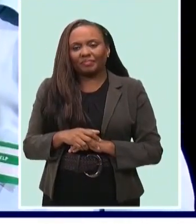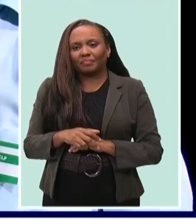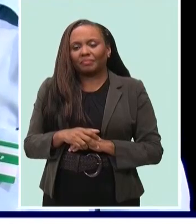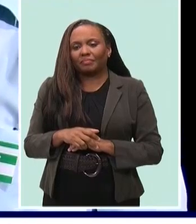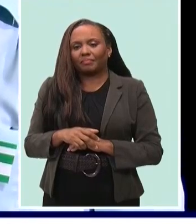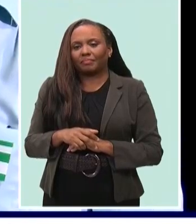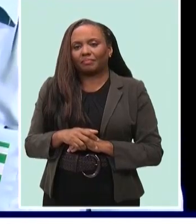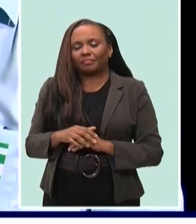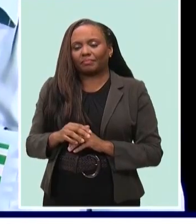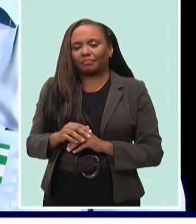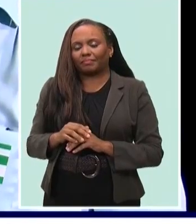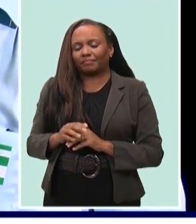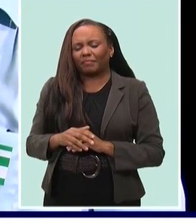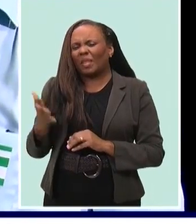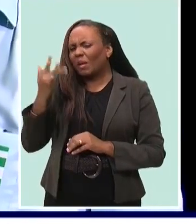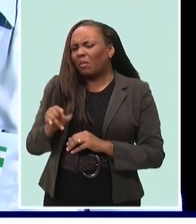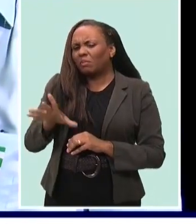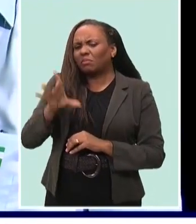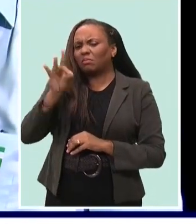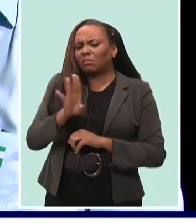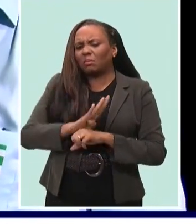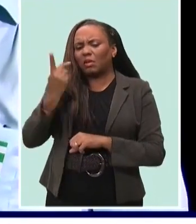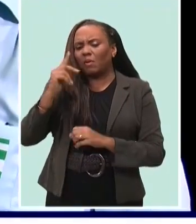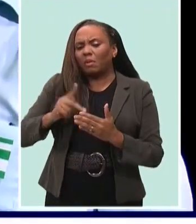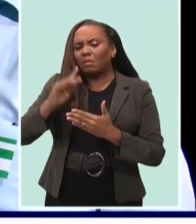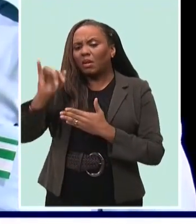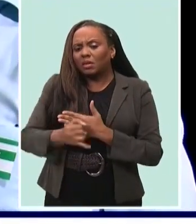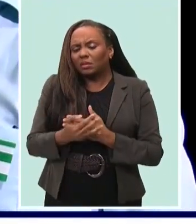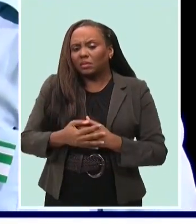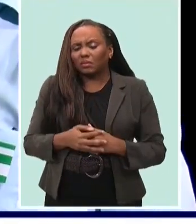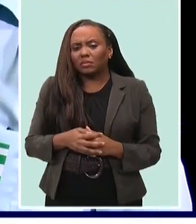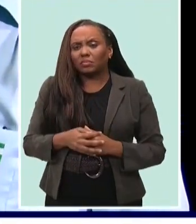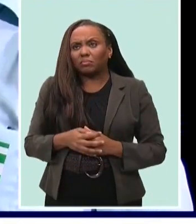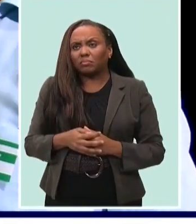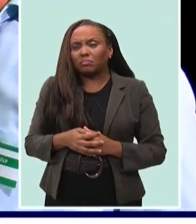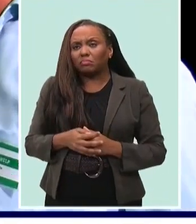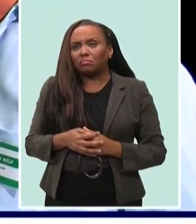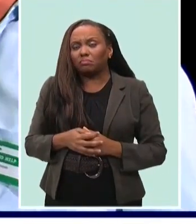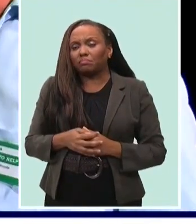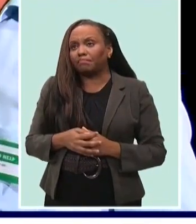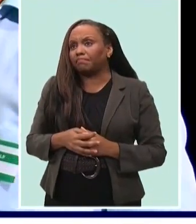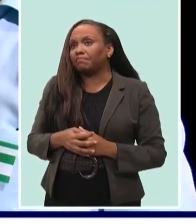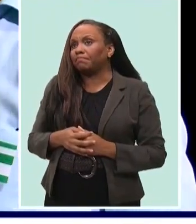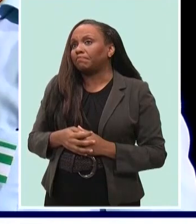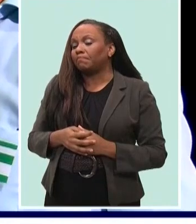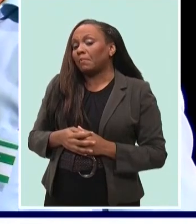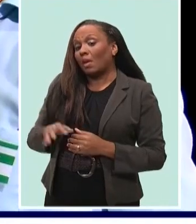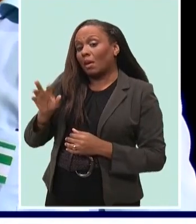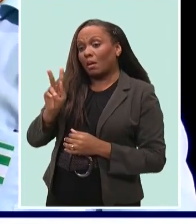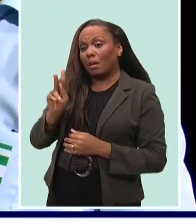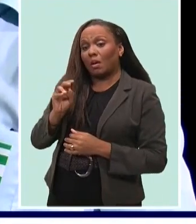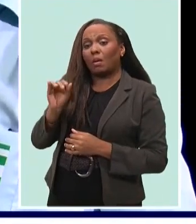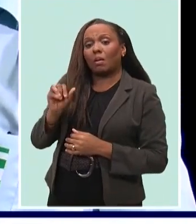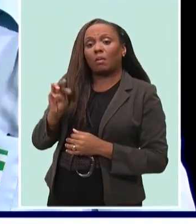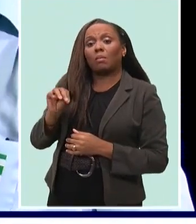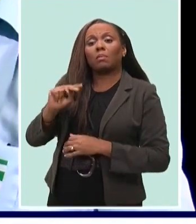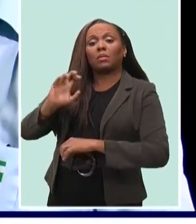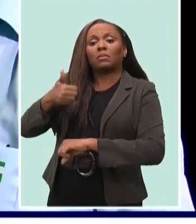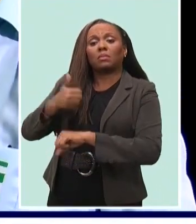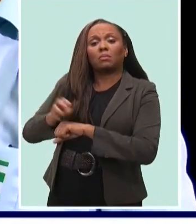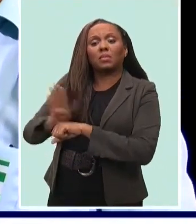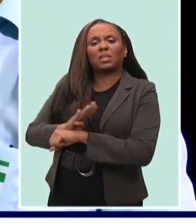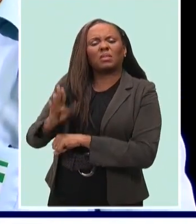why Barbados. Why did you choose Barbados for this project? Well, Koyman has been in business for almost 80 years now, and